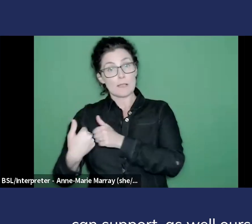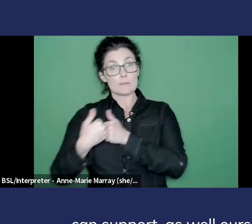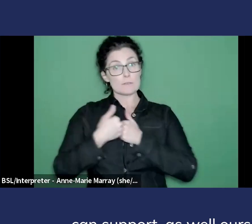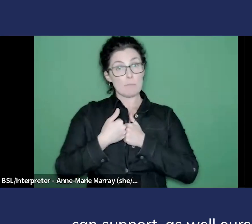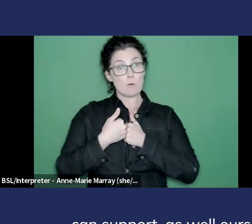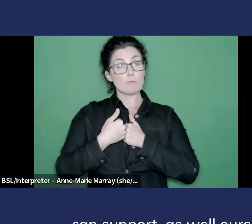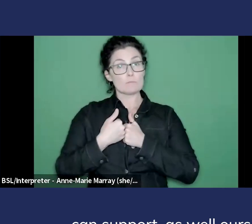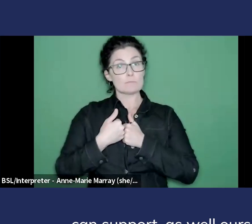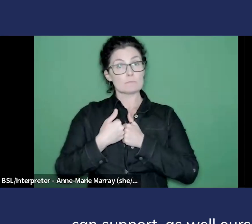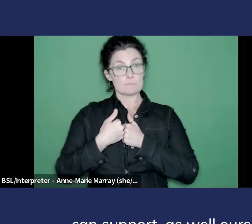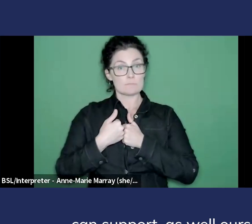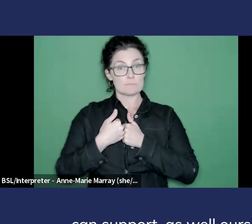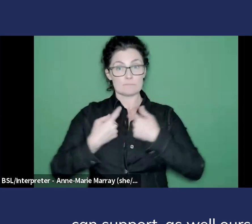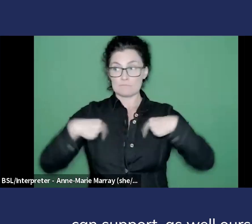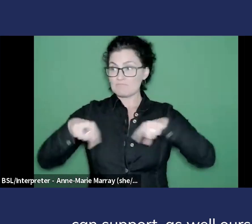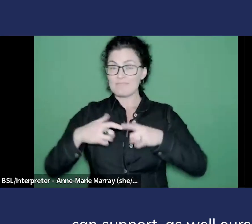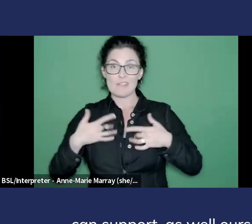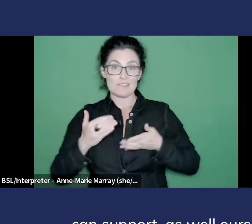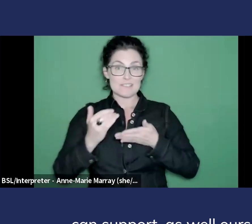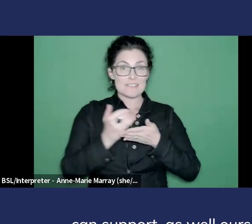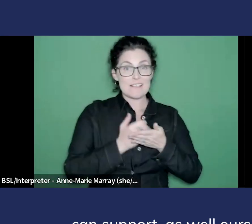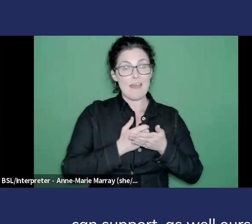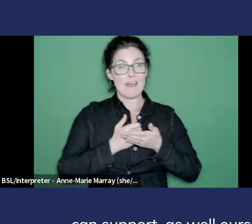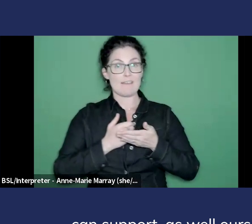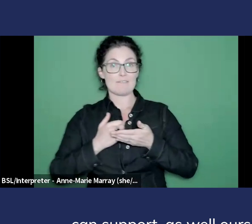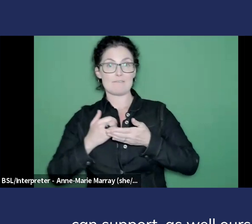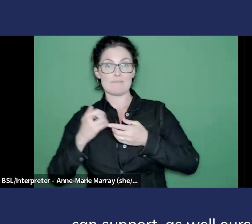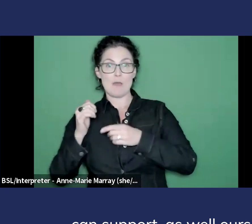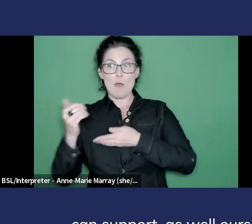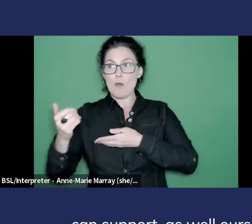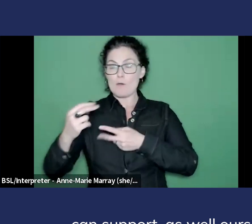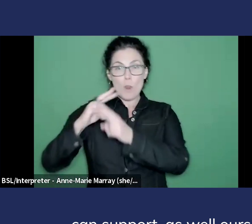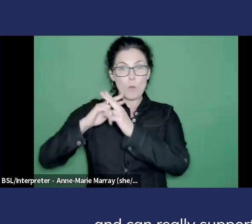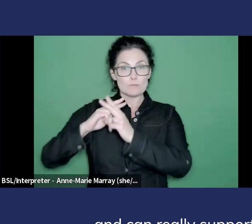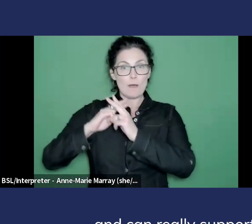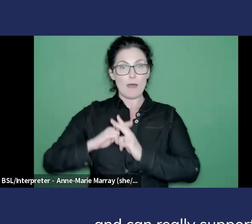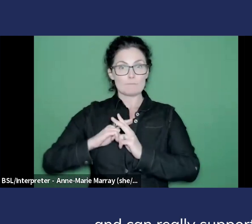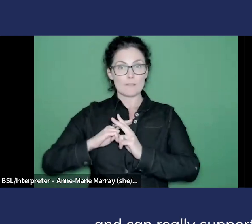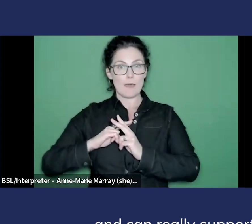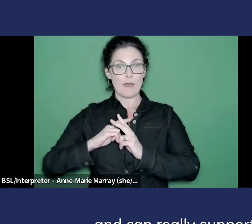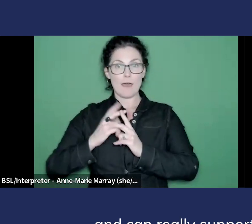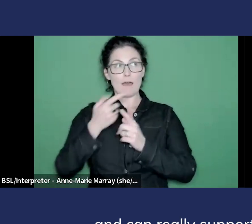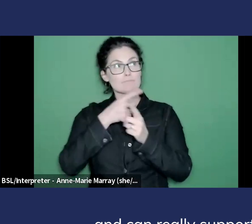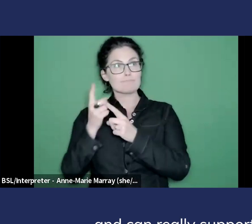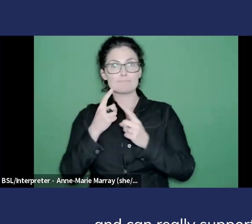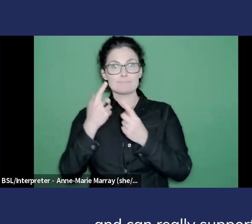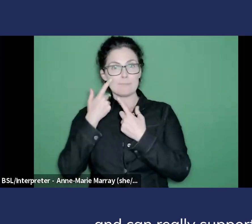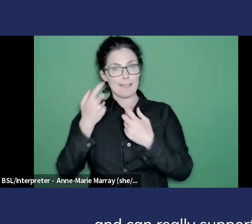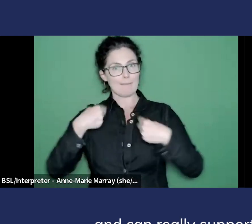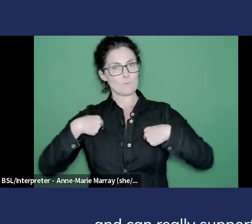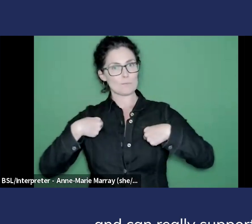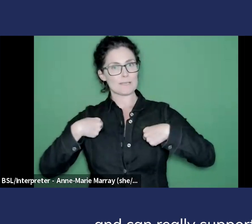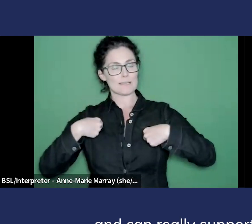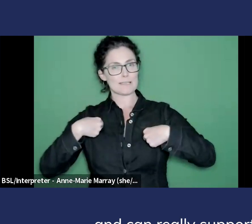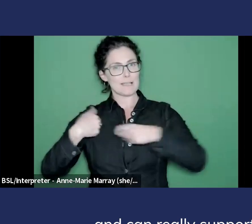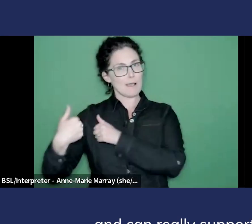well ourselves to feel these things safe, secure, stable, protected, cared for. and can really support positive